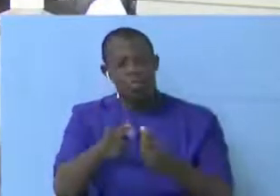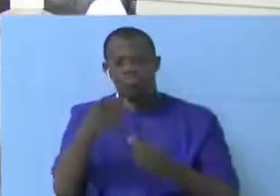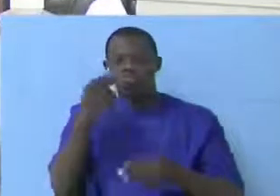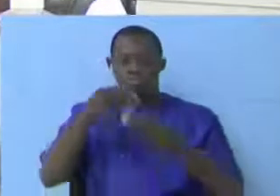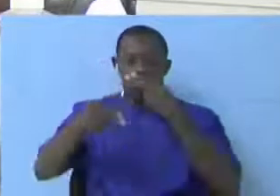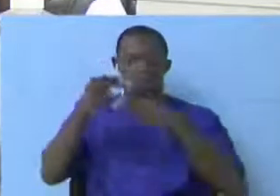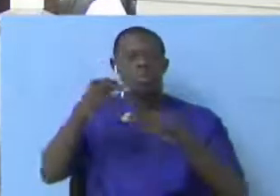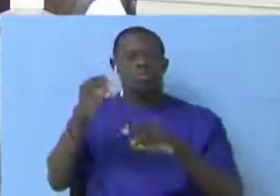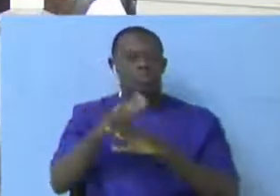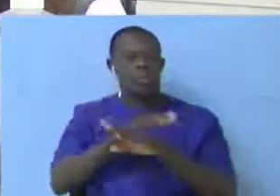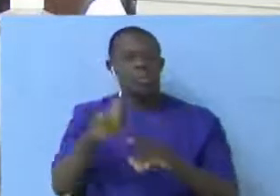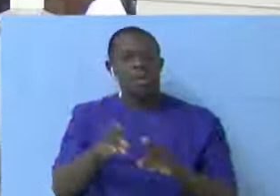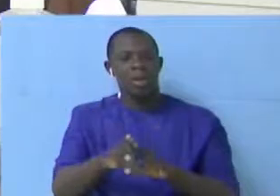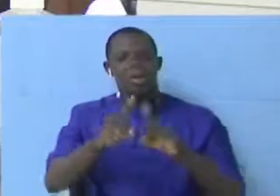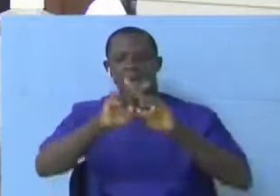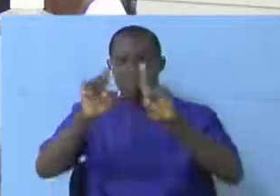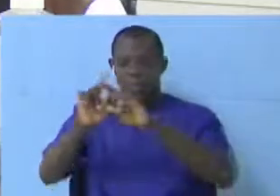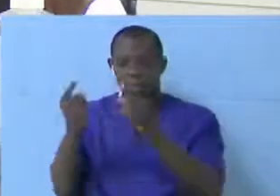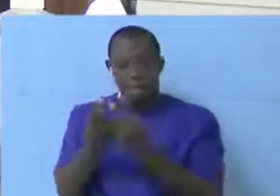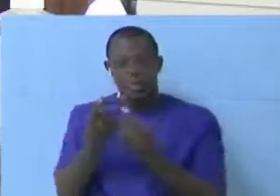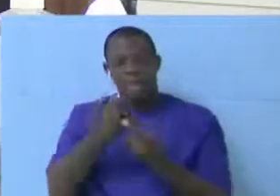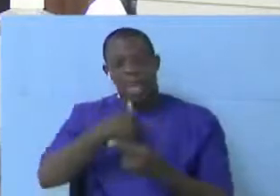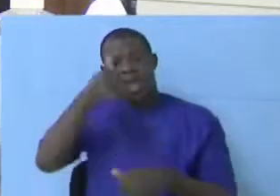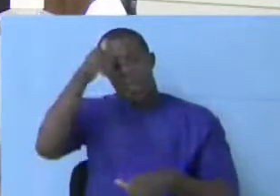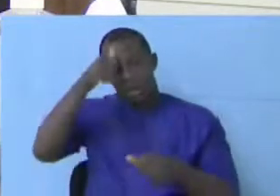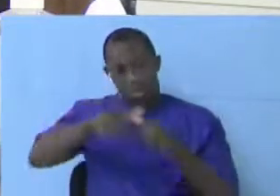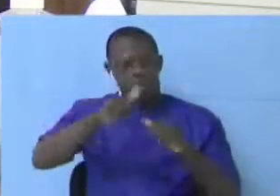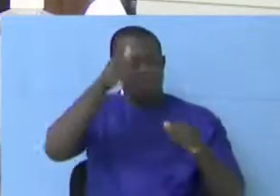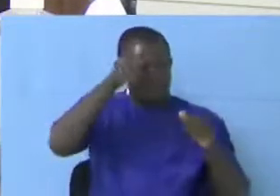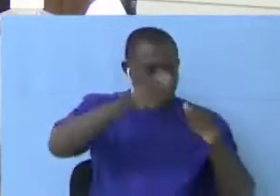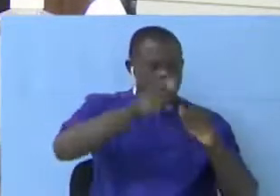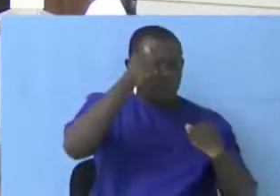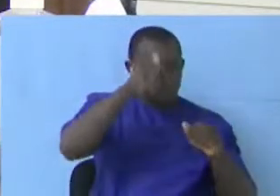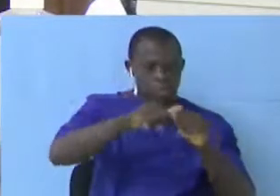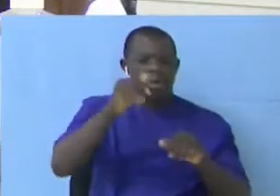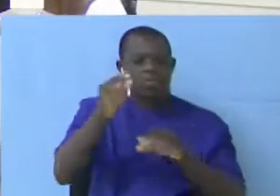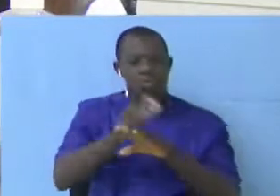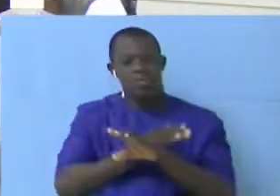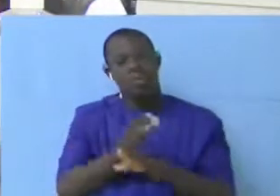So those bits and pieces I have in my memory.